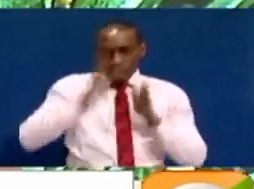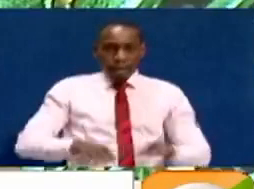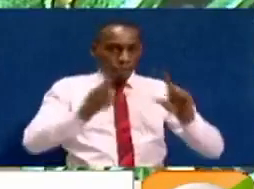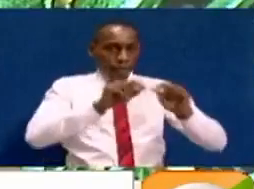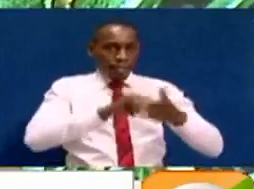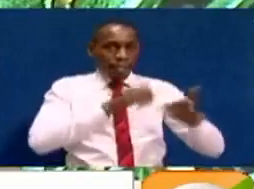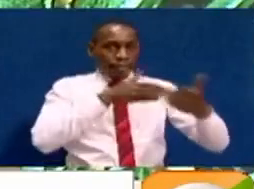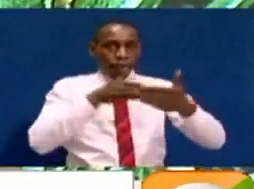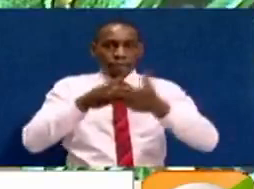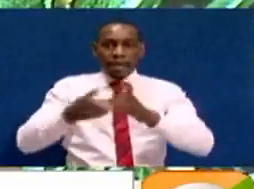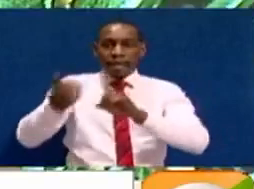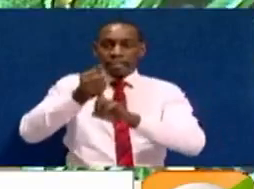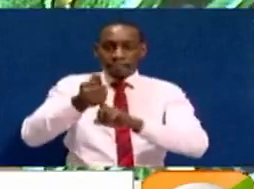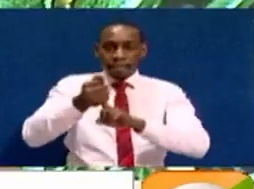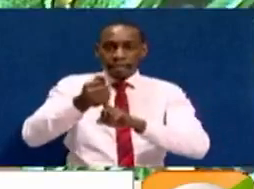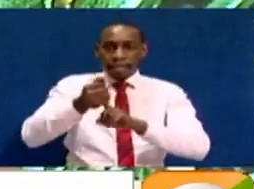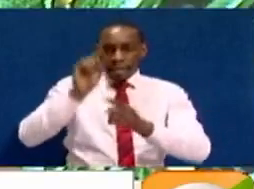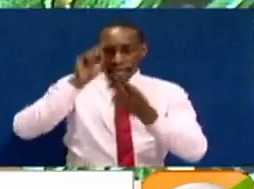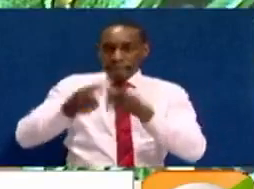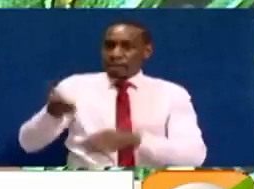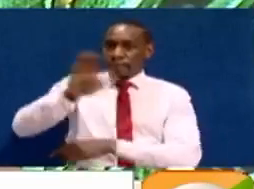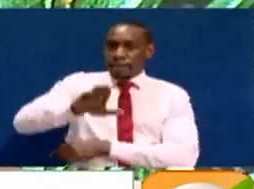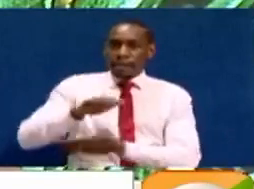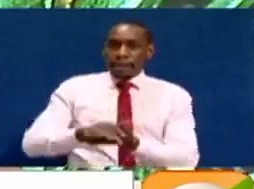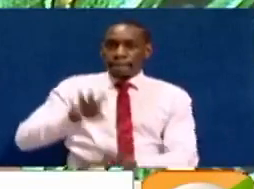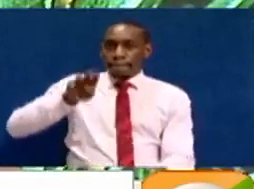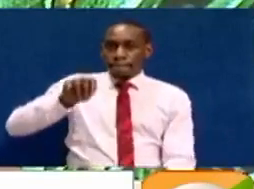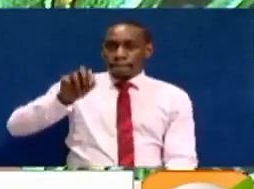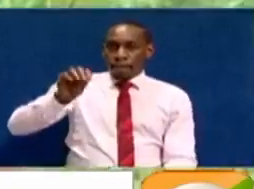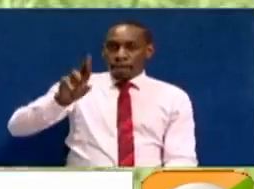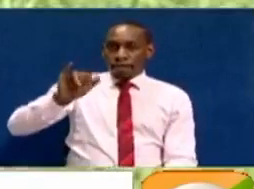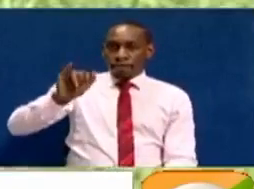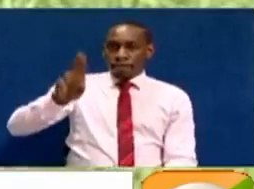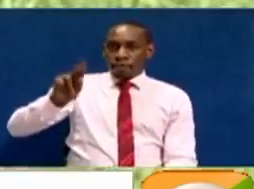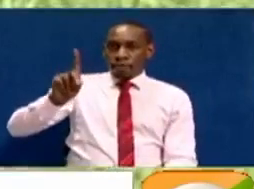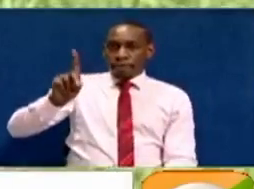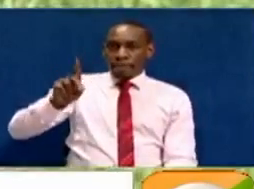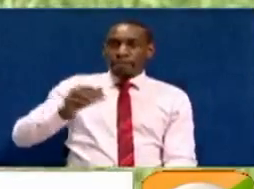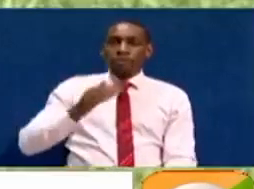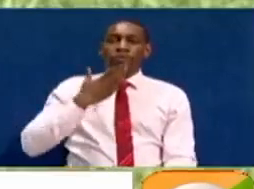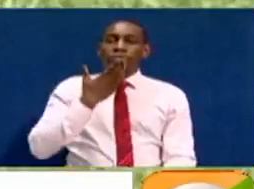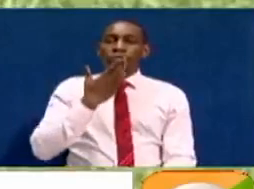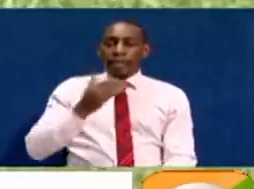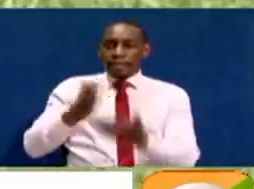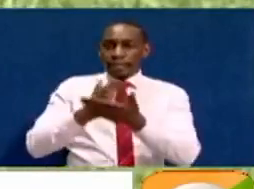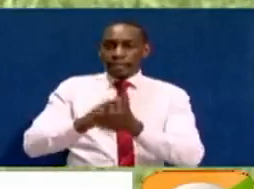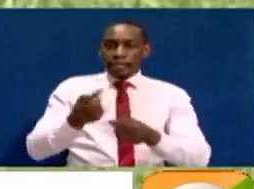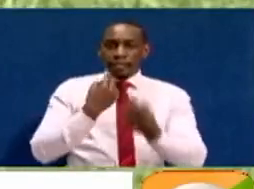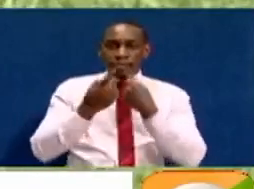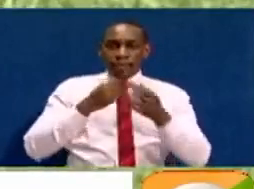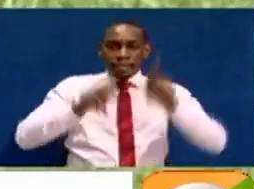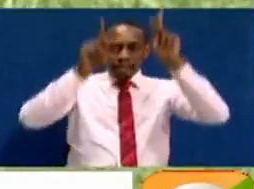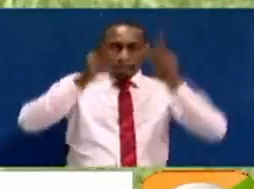allegedly hampering the gains made towards the revival of the moribund sugar sector. Speaking in Kisumu, the Secretary